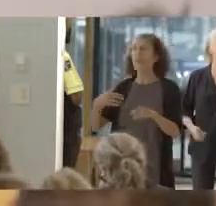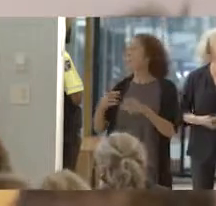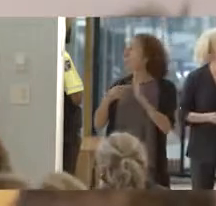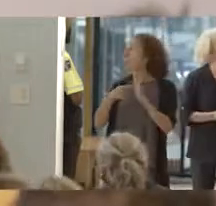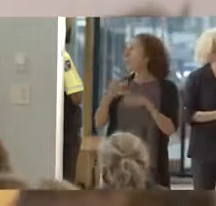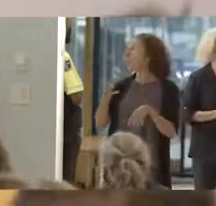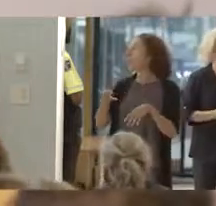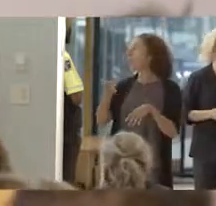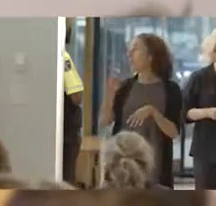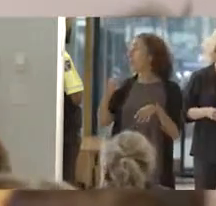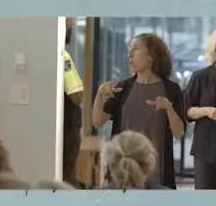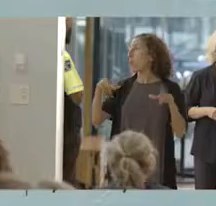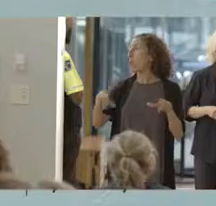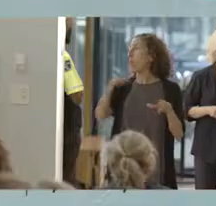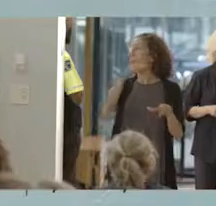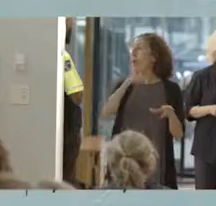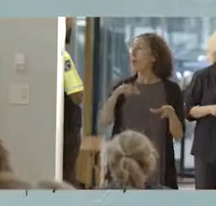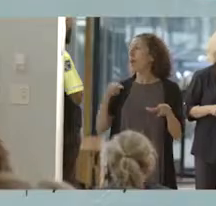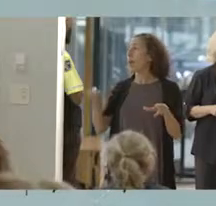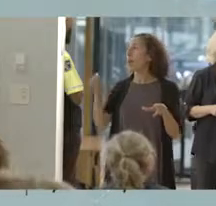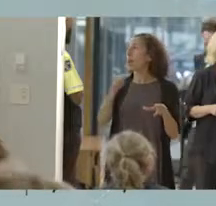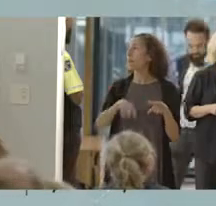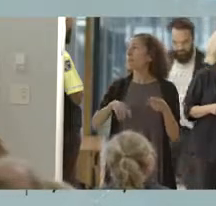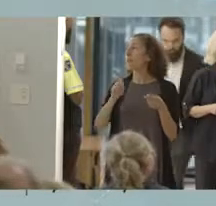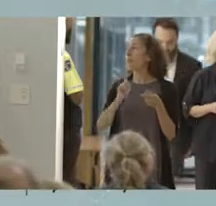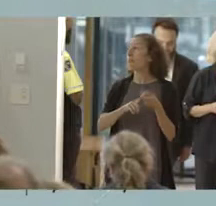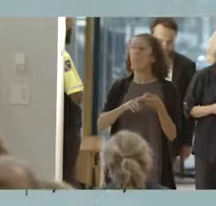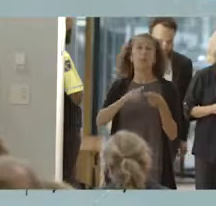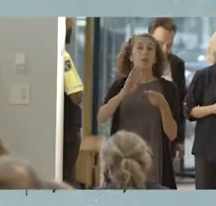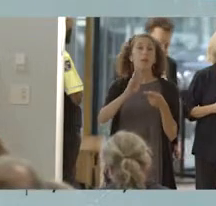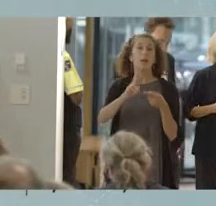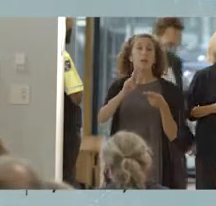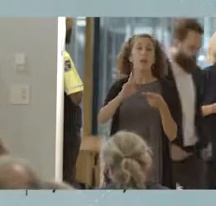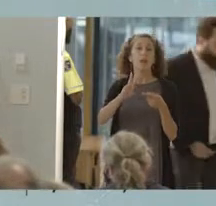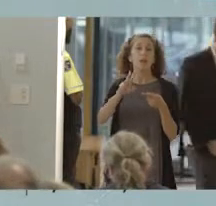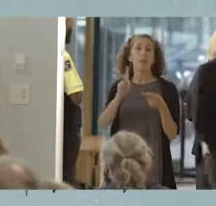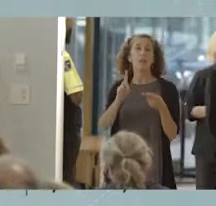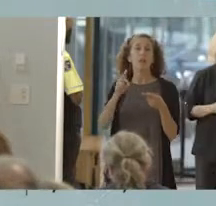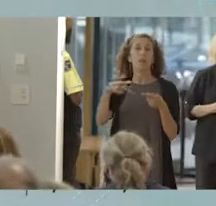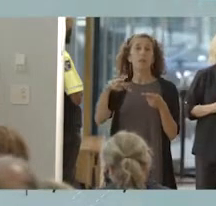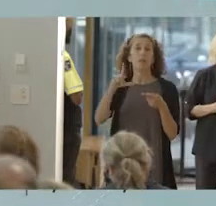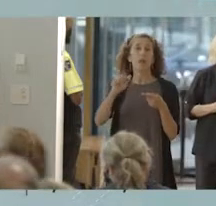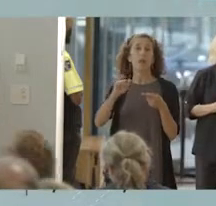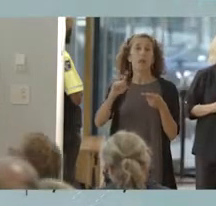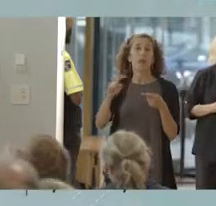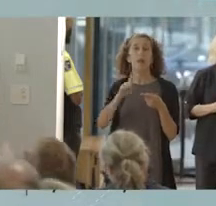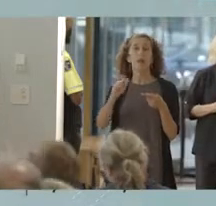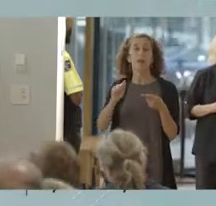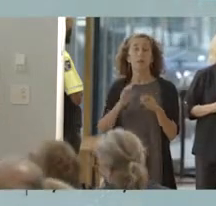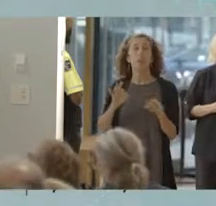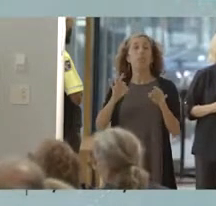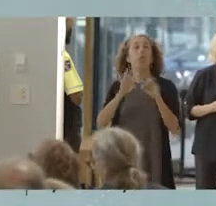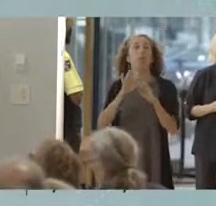here, in Belvedere Plaza, we're basically doing as minimal an intervention as we can to preserve as many trees as we